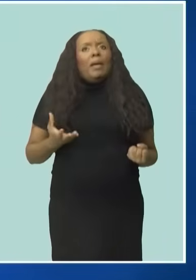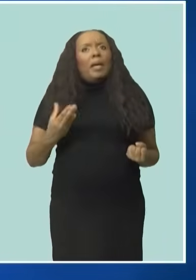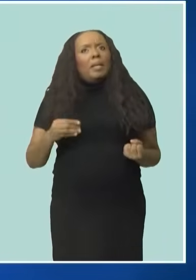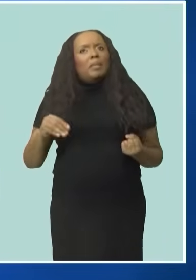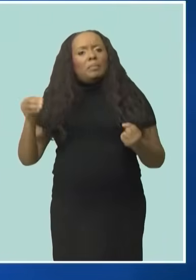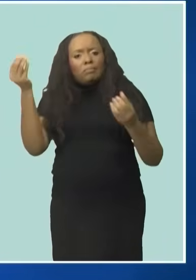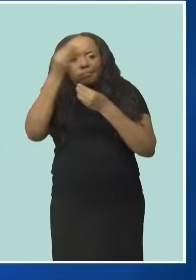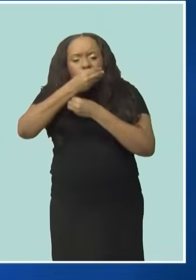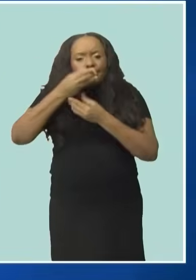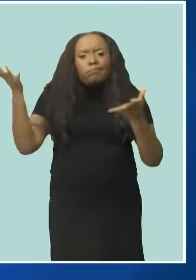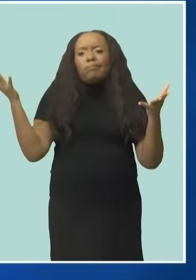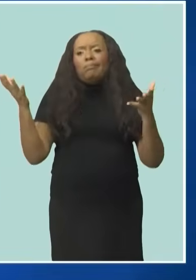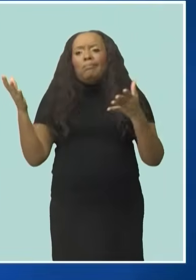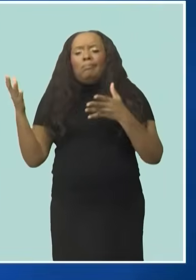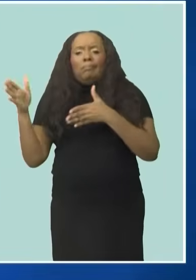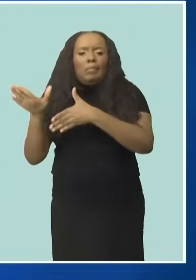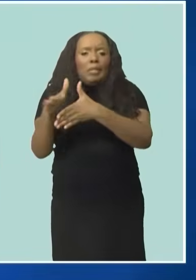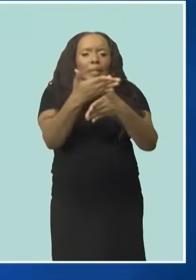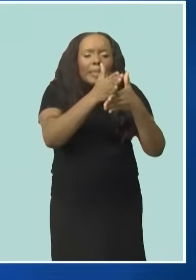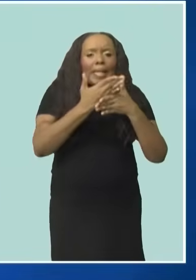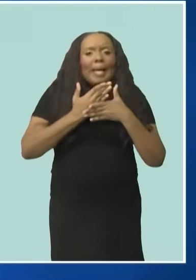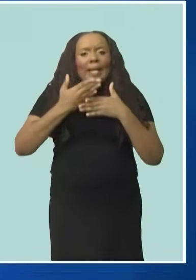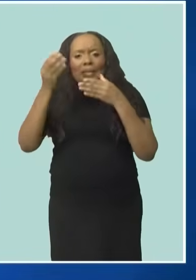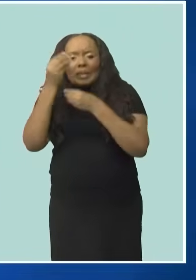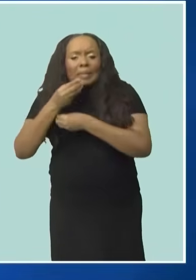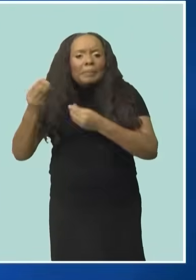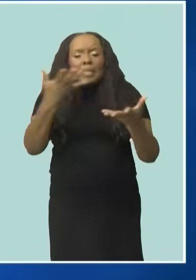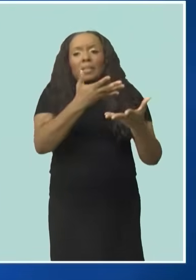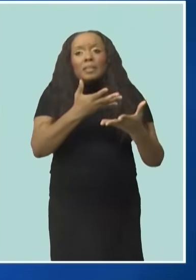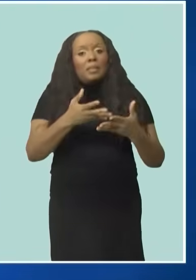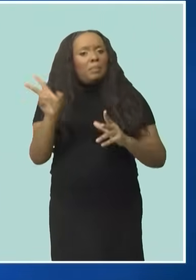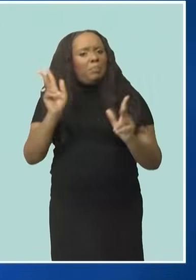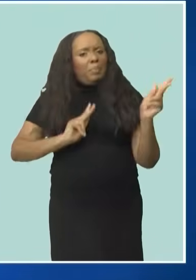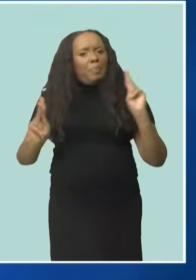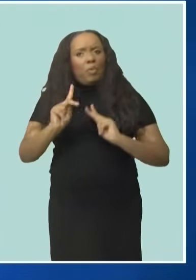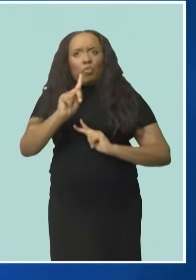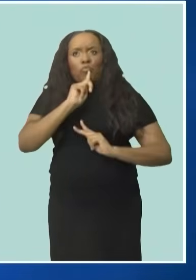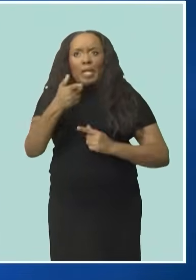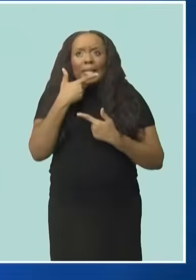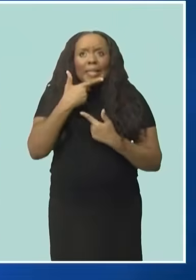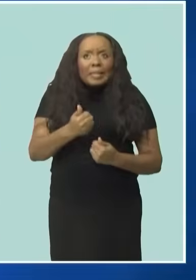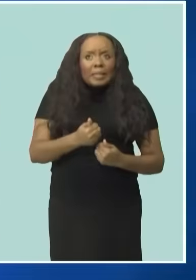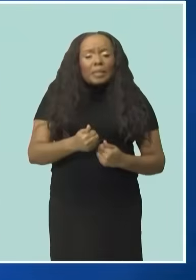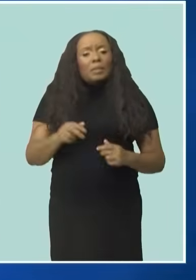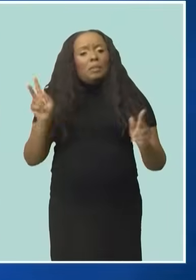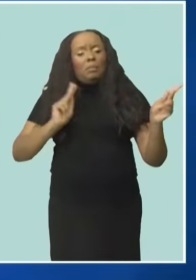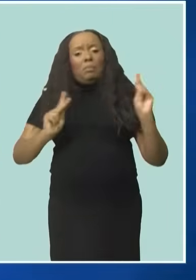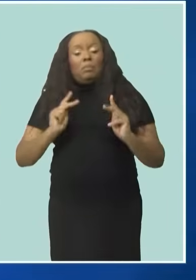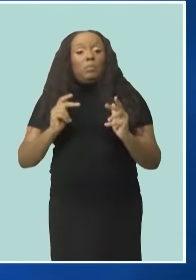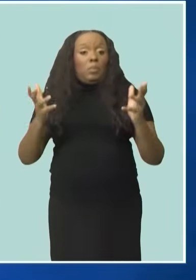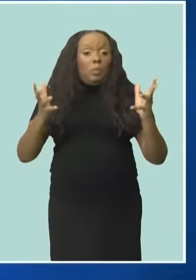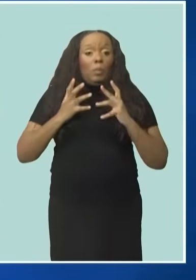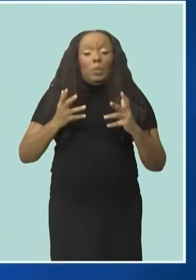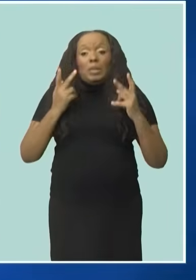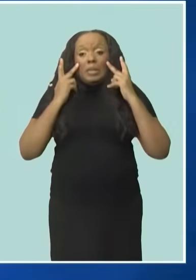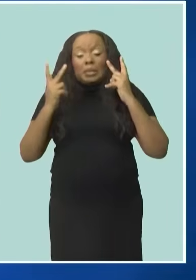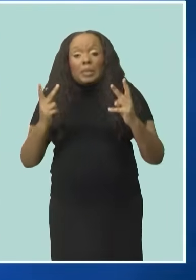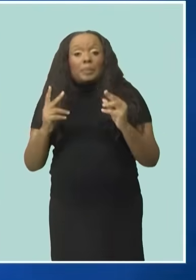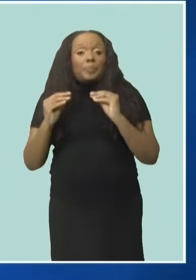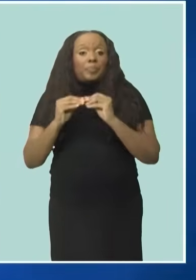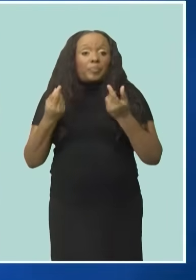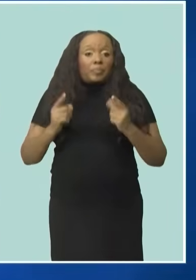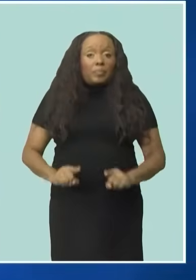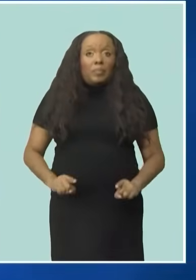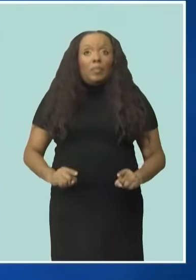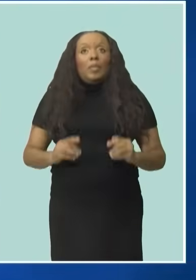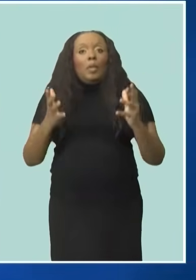it shows that people really are interested in this, that they want to see more happening in this area. They want to see